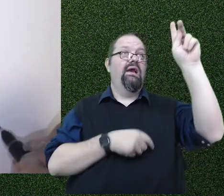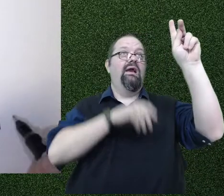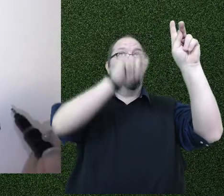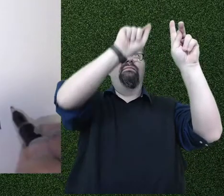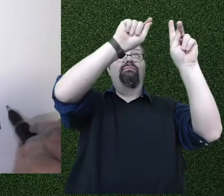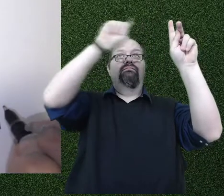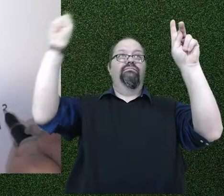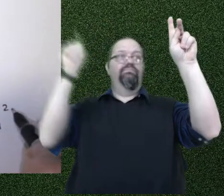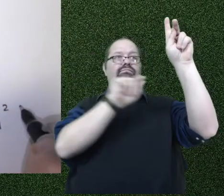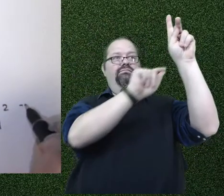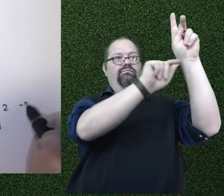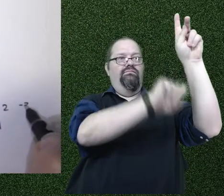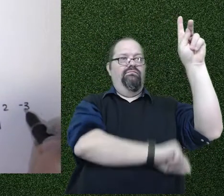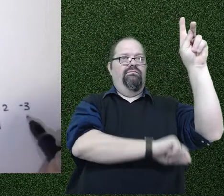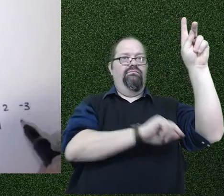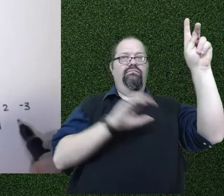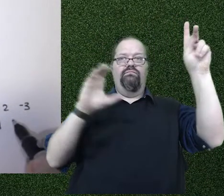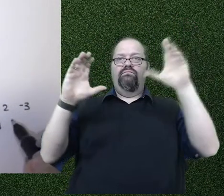hat.